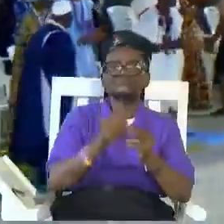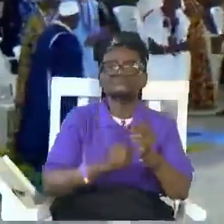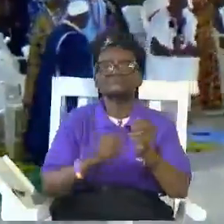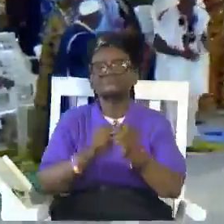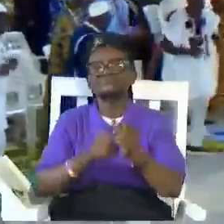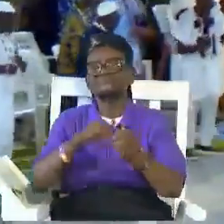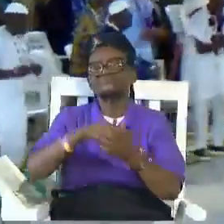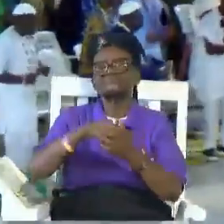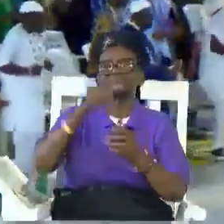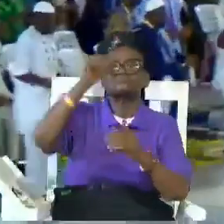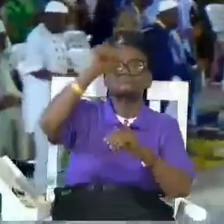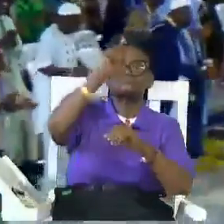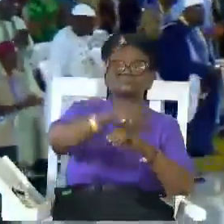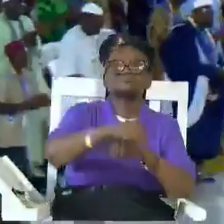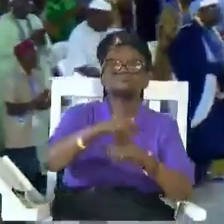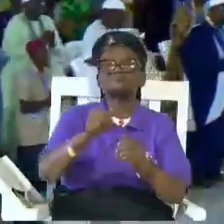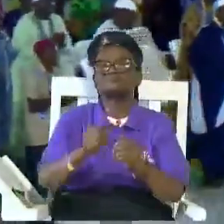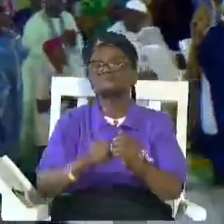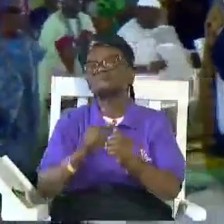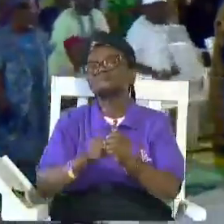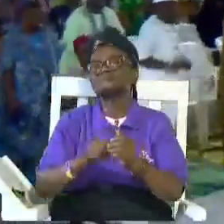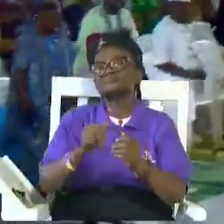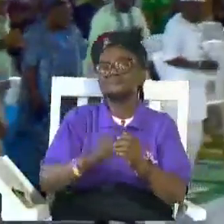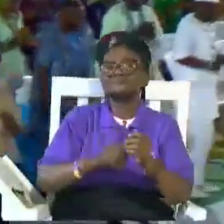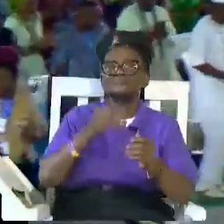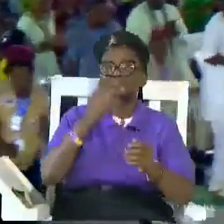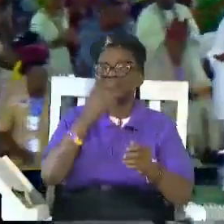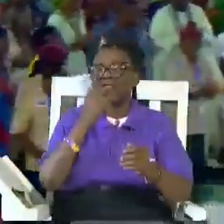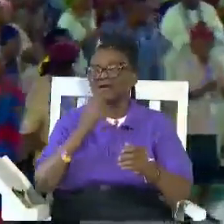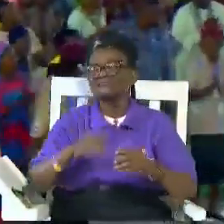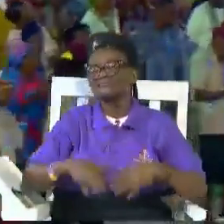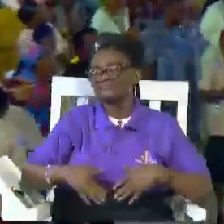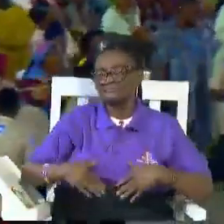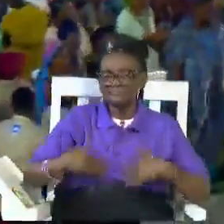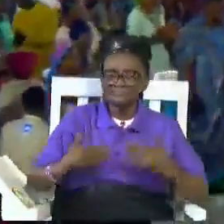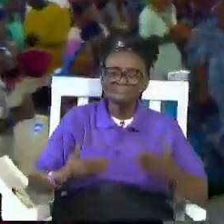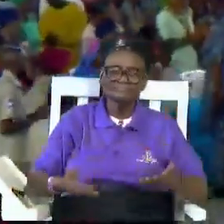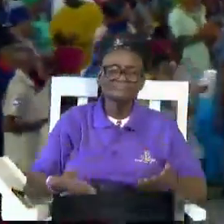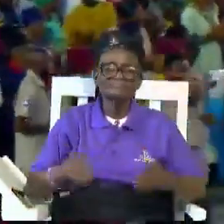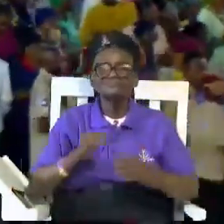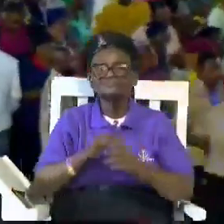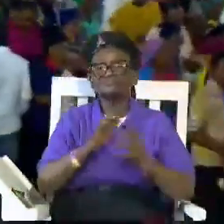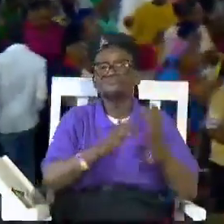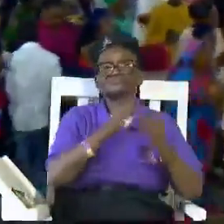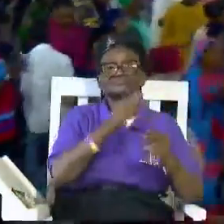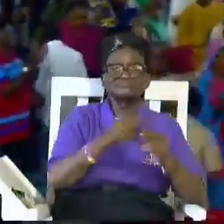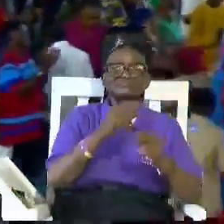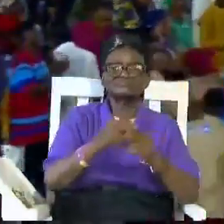Jesus' name, every tongue confess.